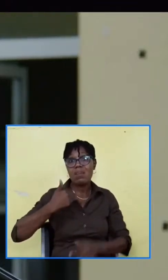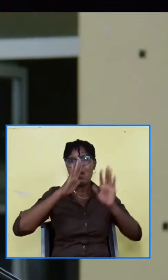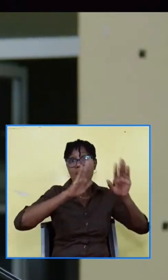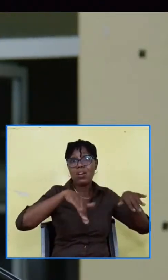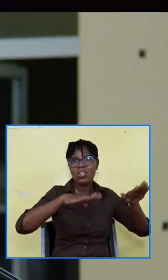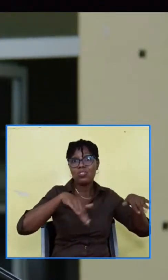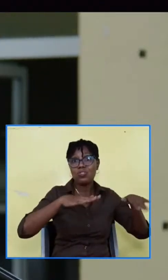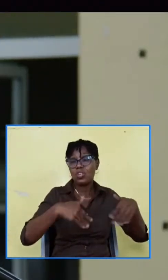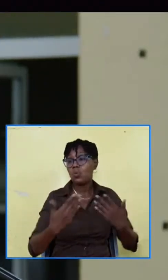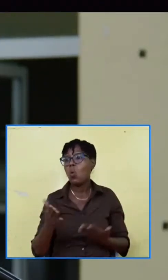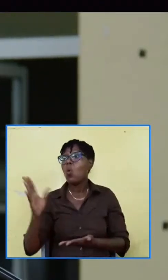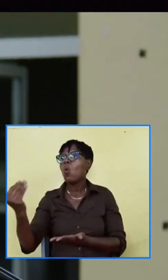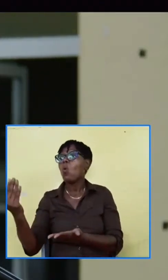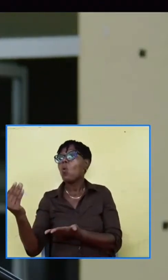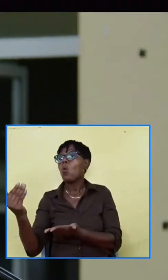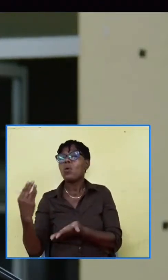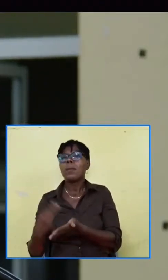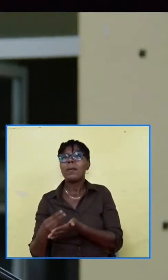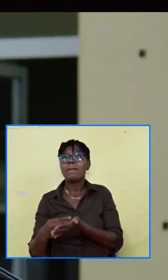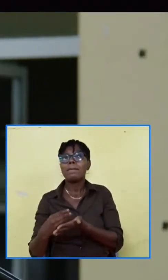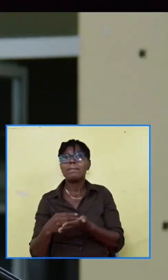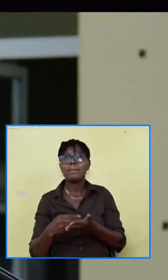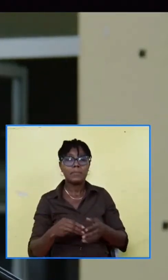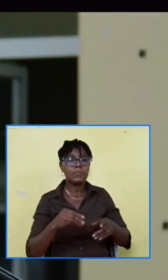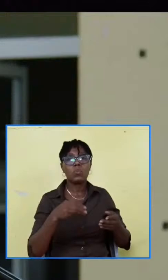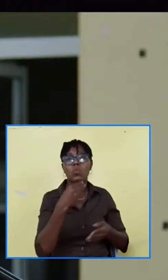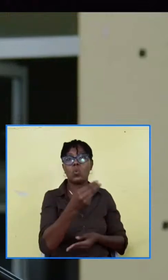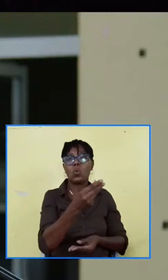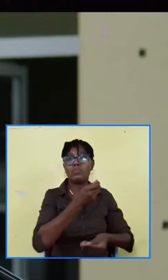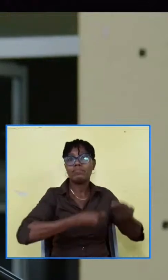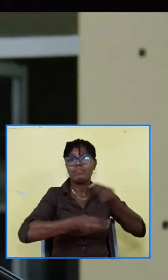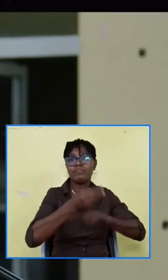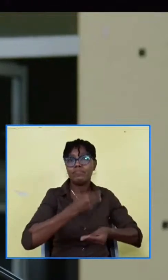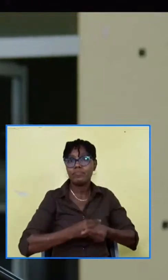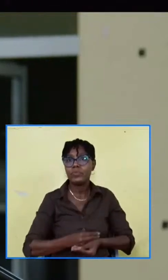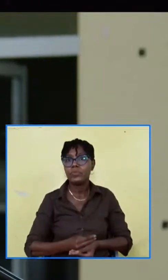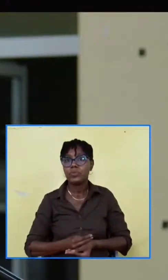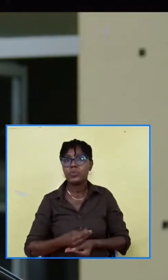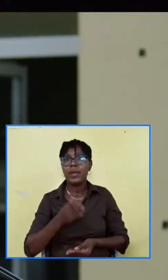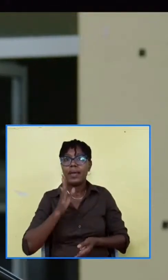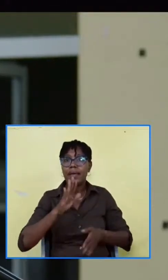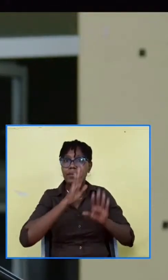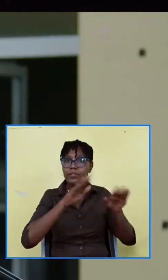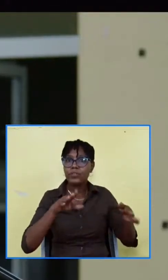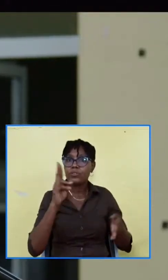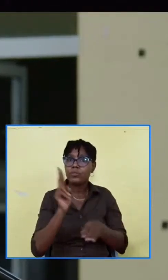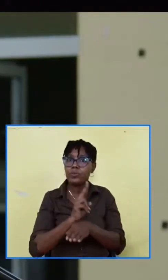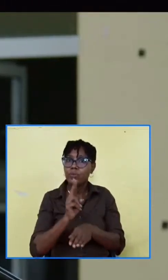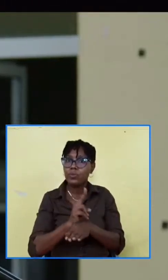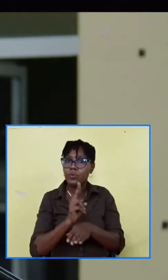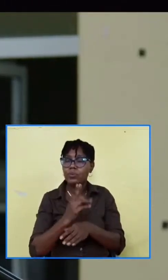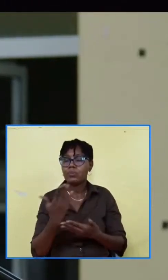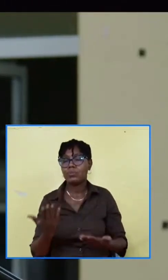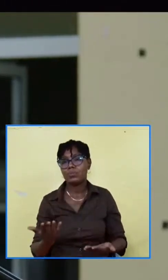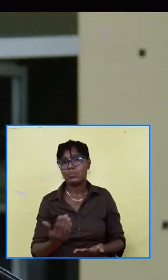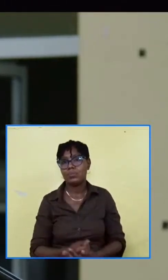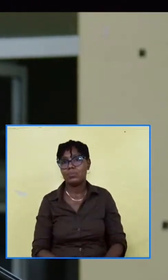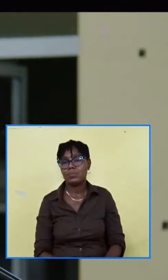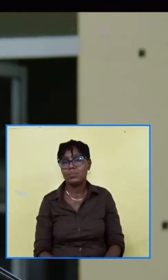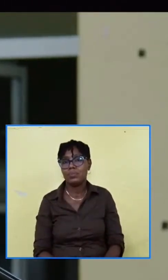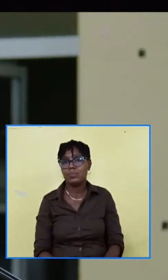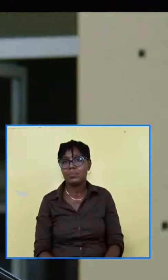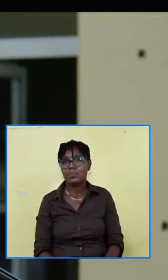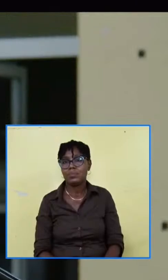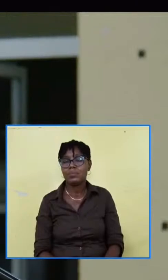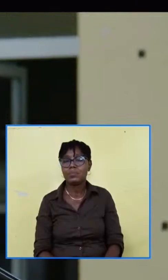and that is her lifeline. Is that what is expected? And we have to ask ourselves that.